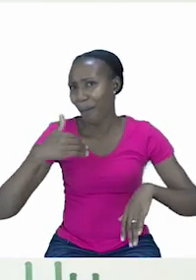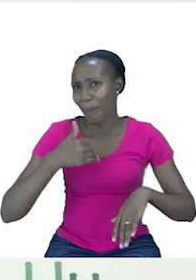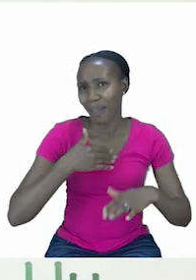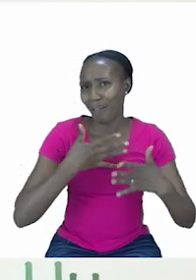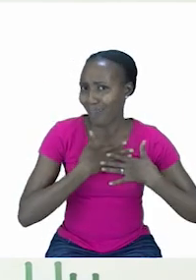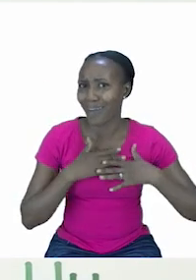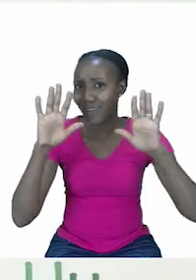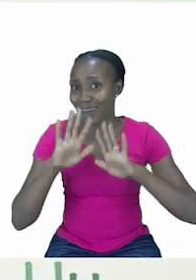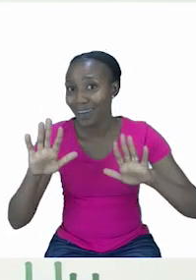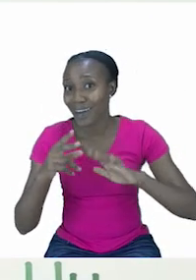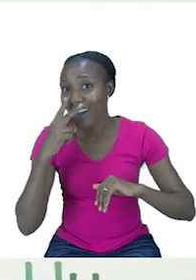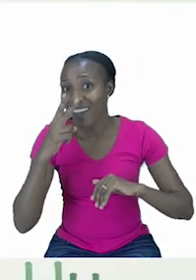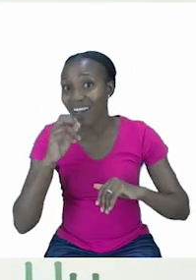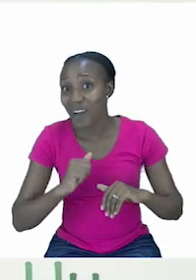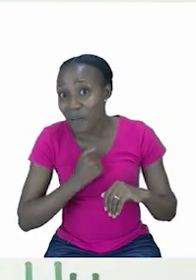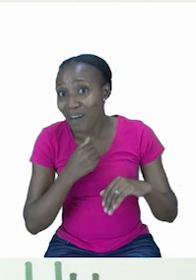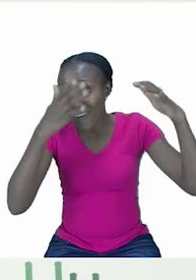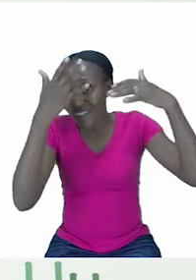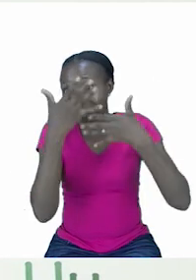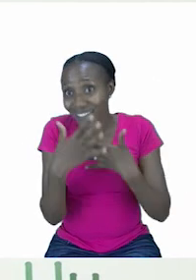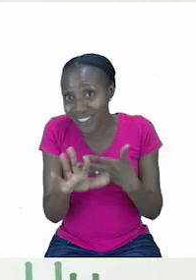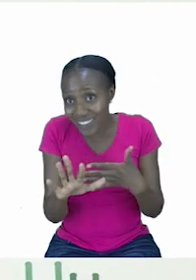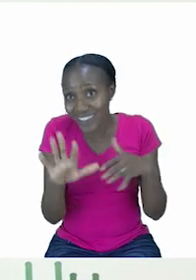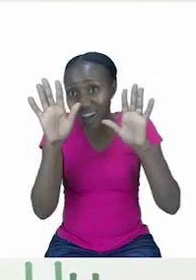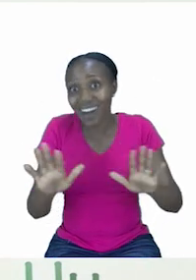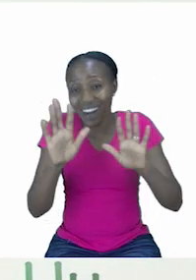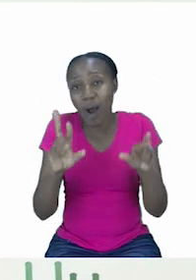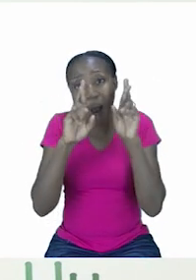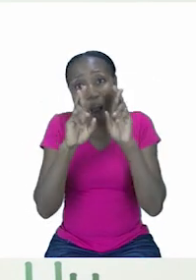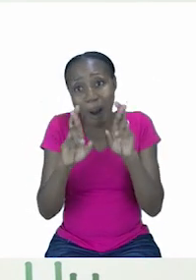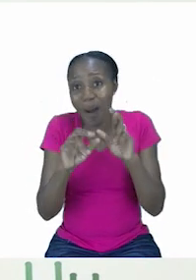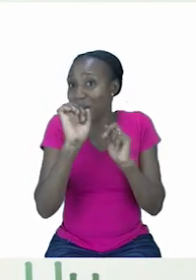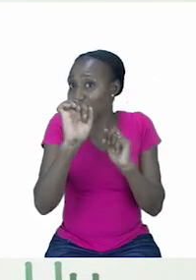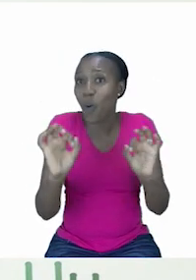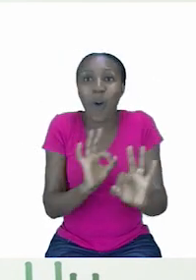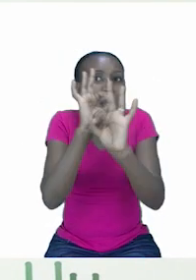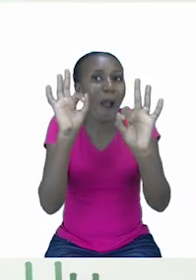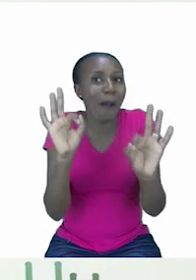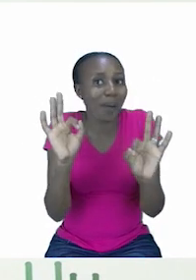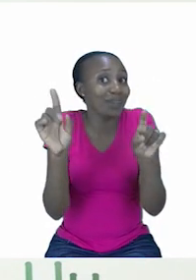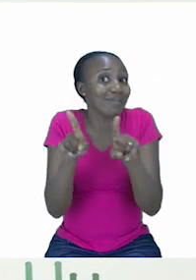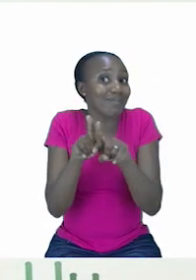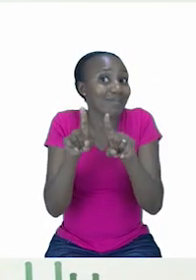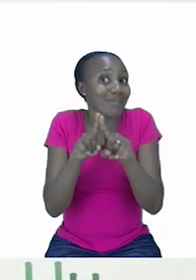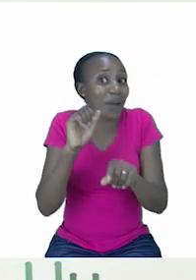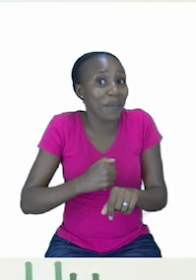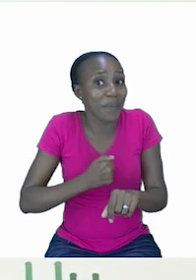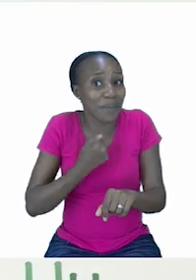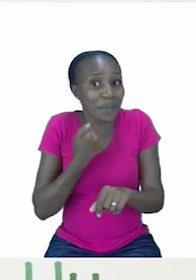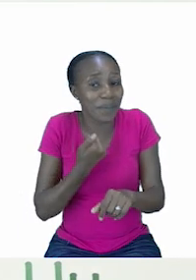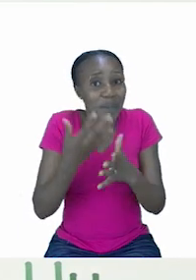this is my final picture. I hope yours looks as beautiful. Maybe we should ask